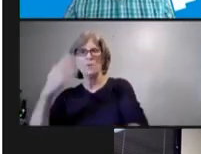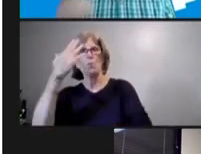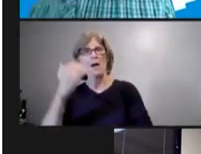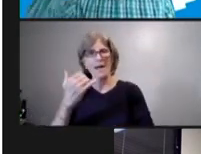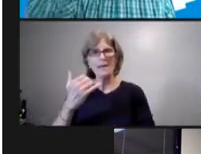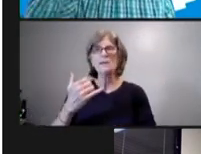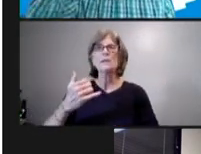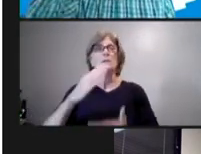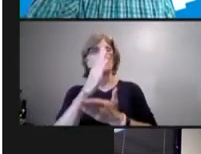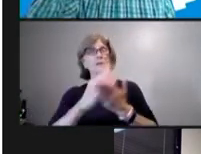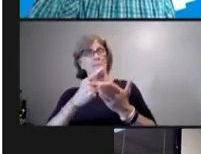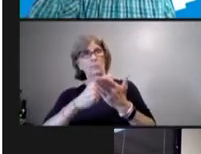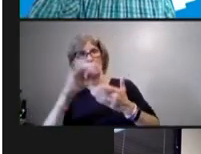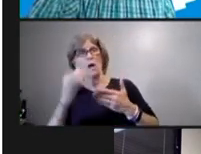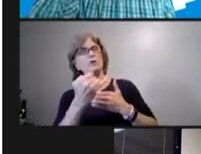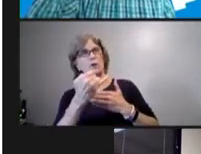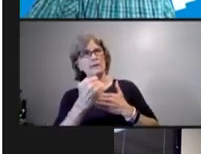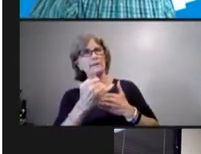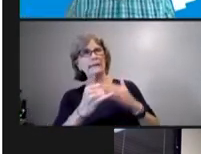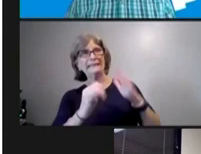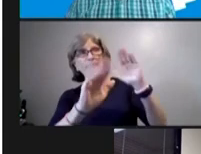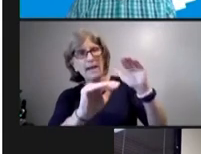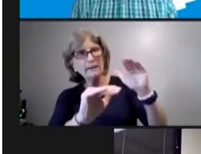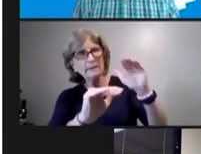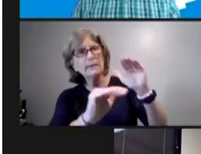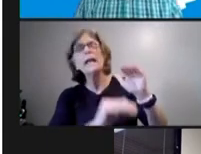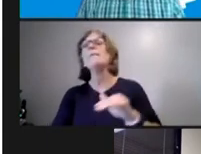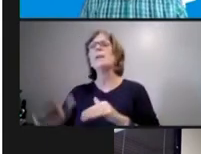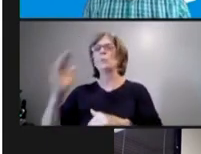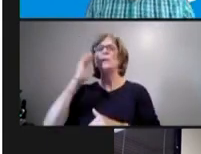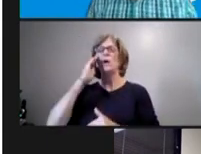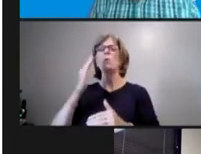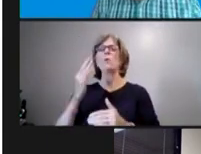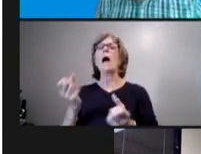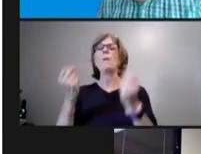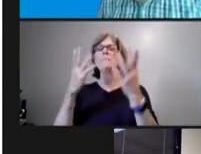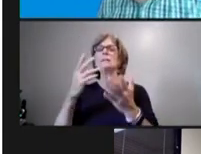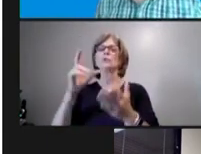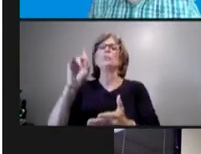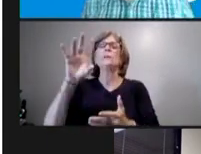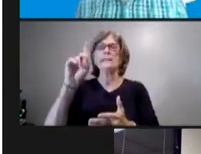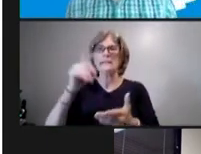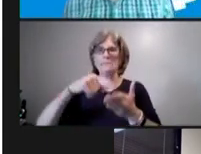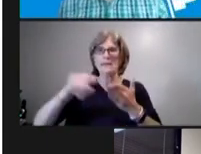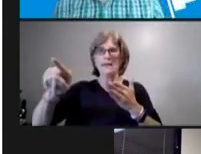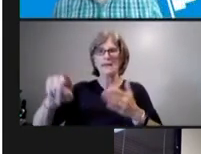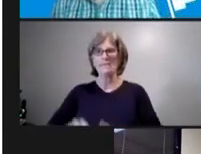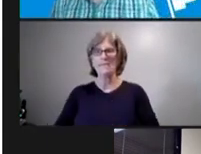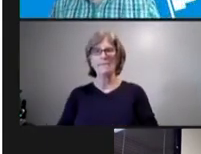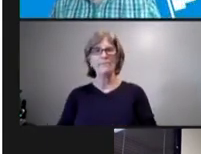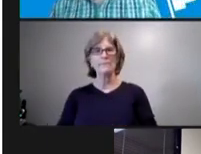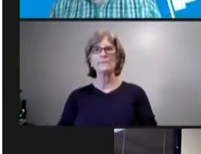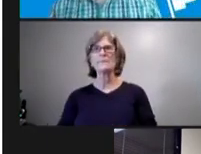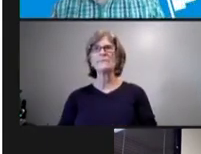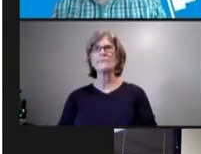actually have the amount determined of, you know, how much is going to be for each project. large. These are mediums.